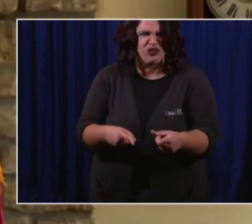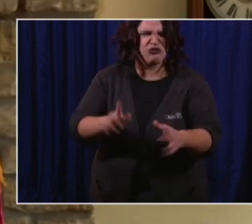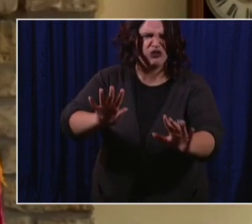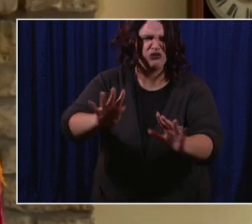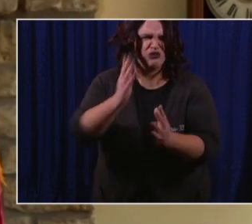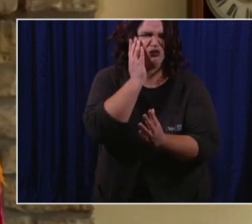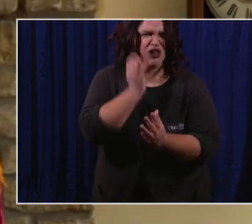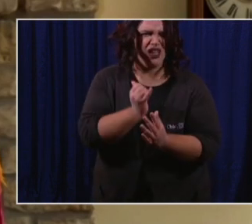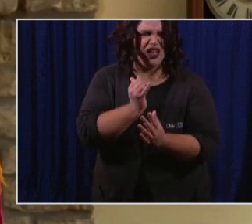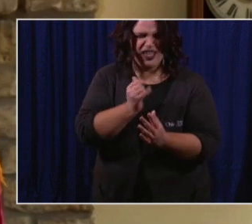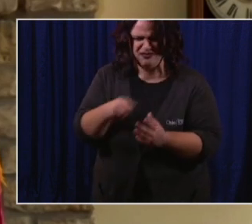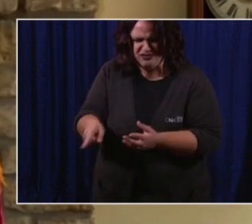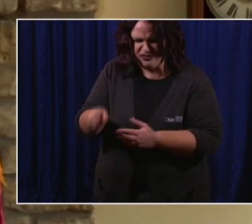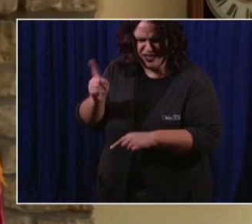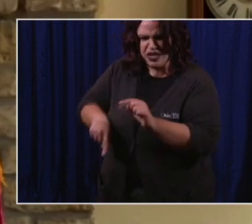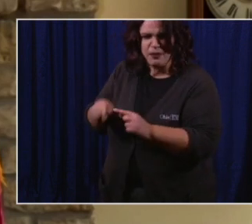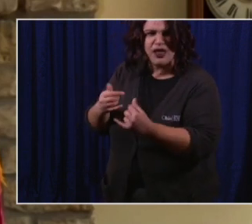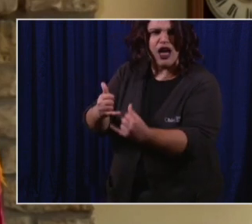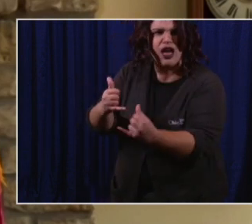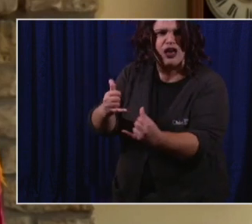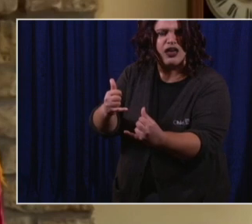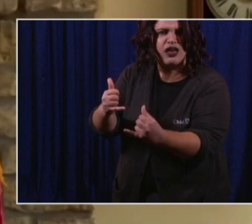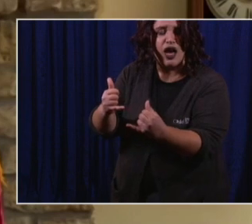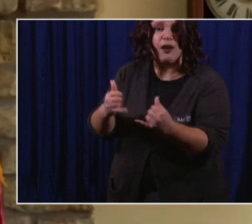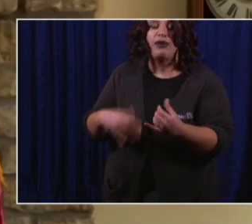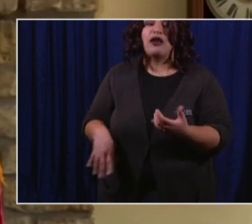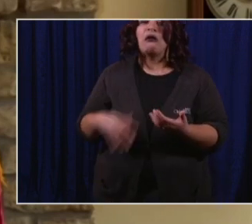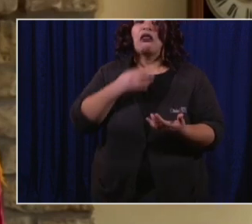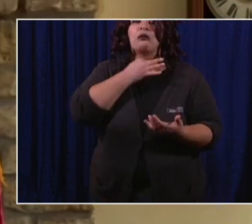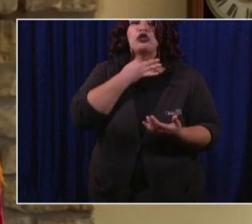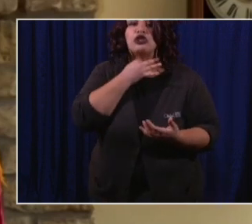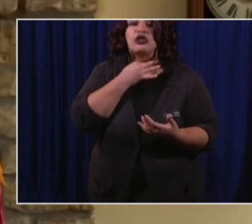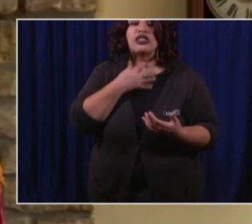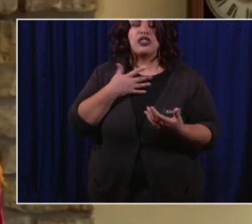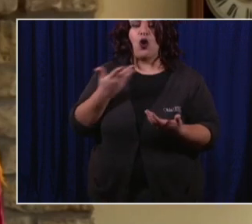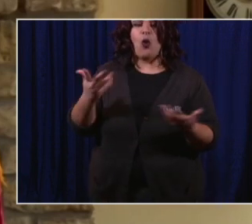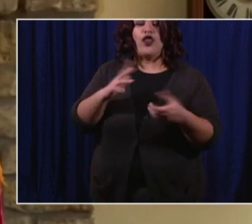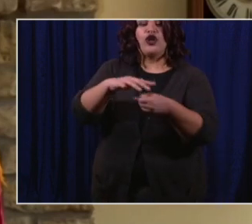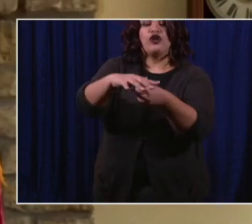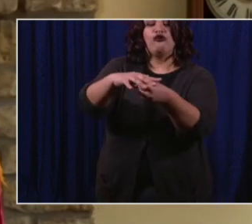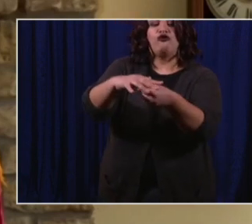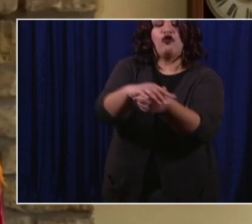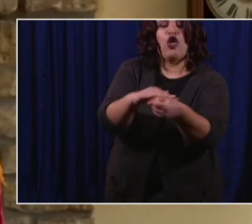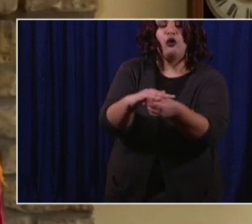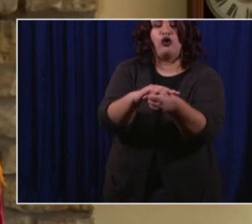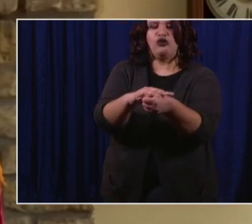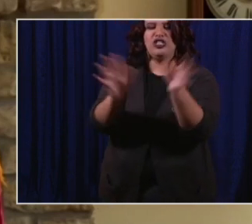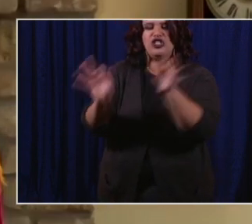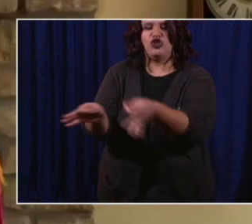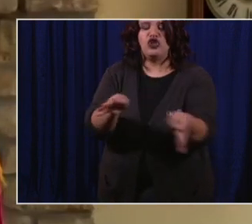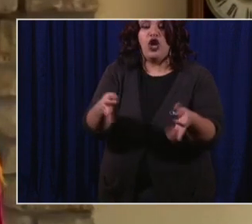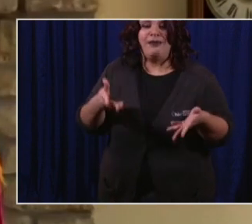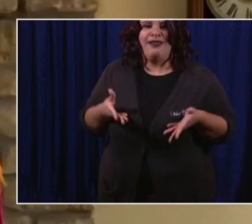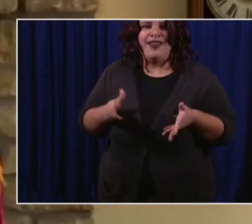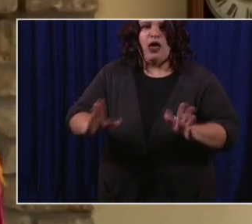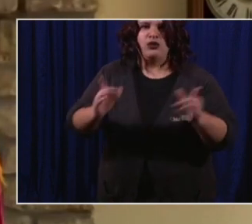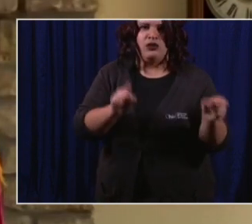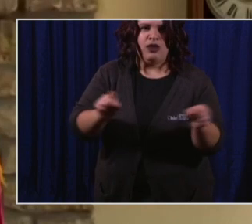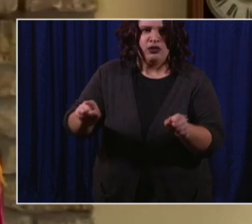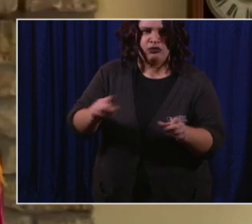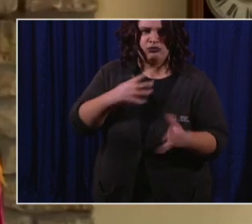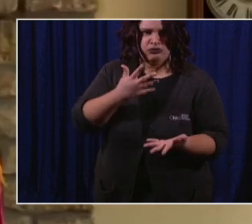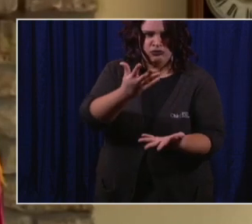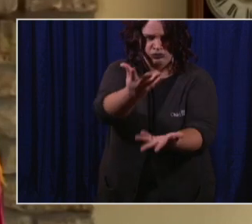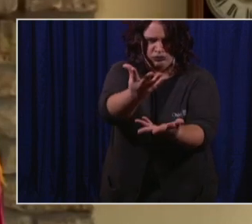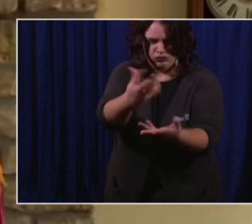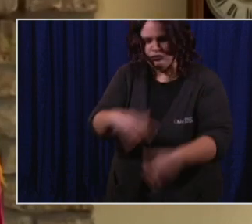powers elected officials have regarding schools, businesses, and other measures here in Richland County? Well, as far as Richland